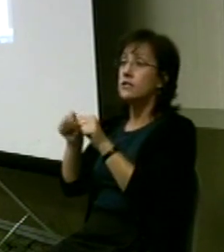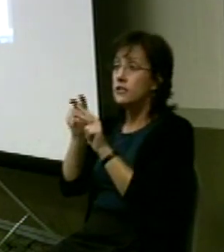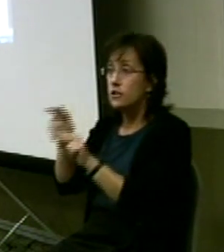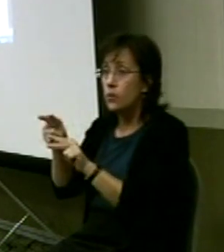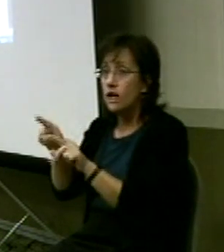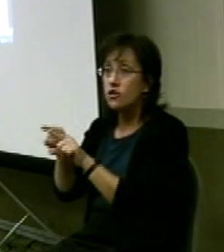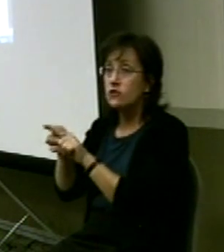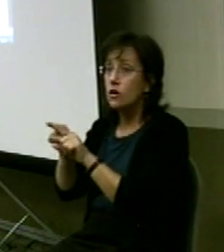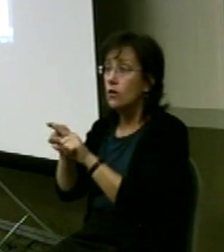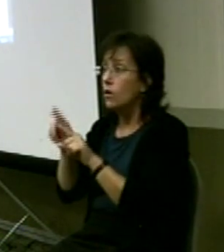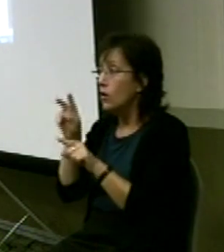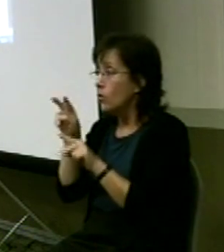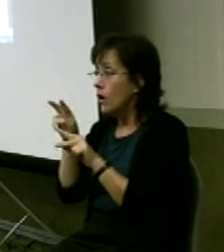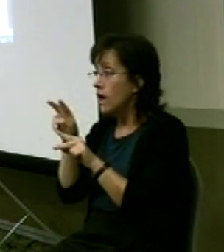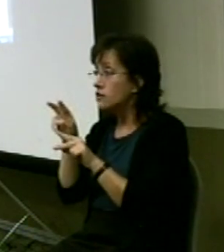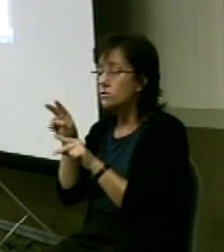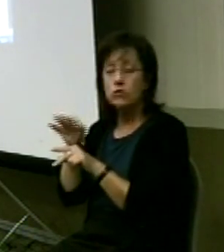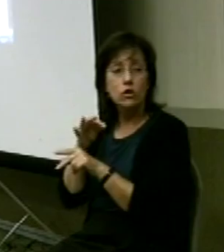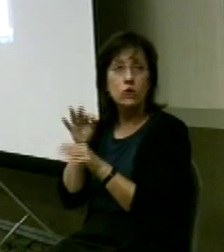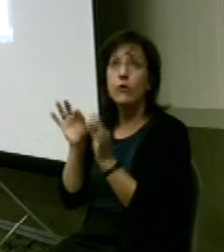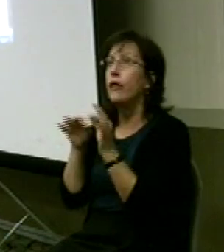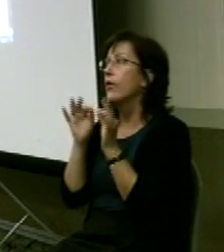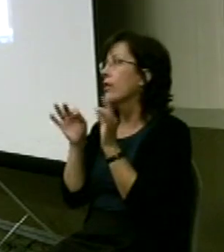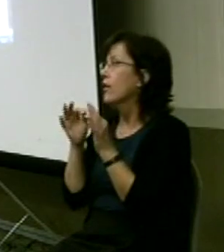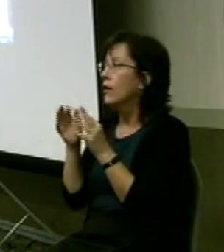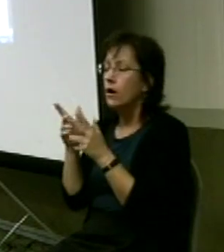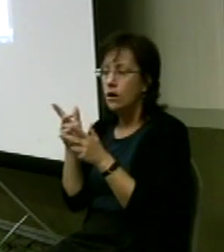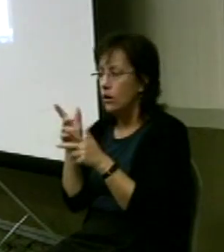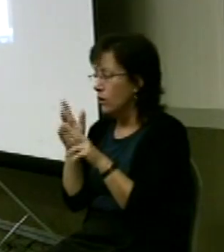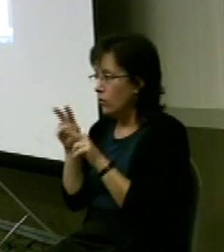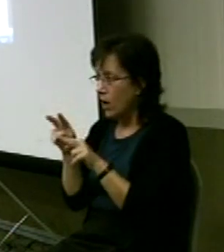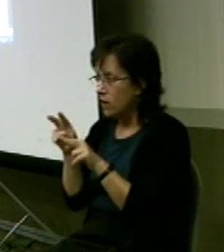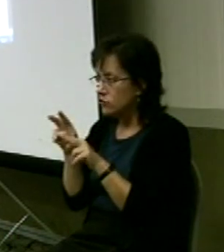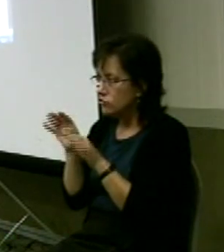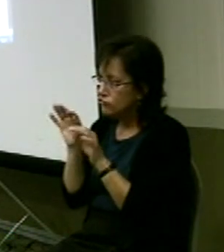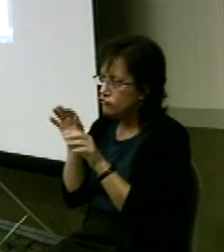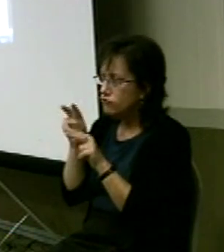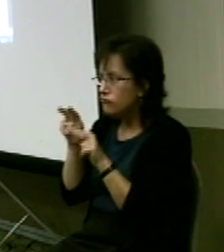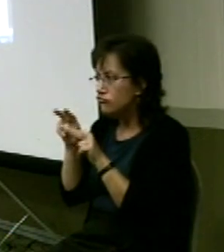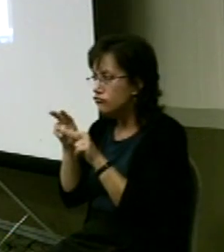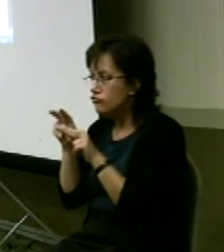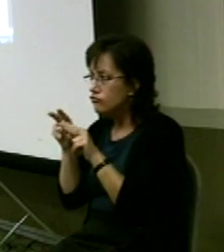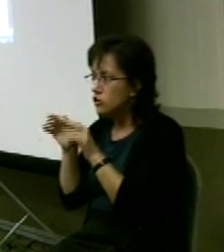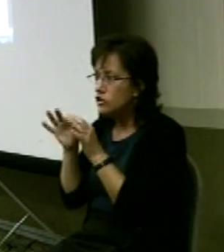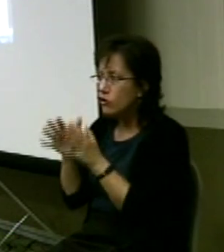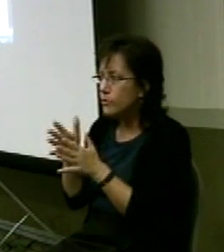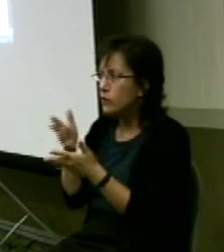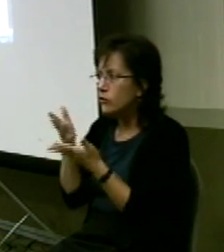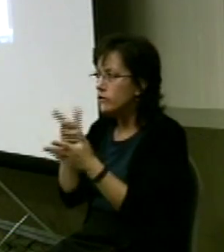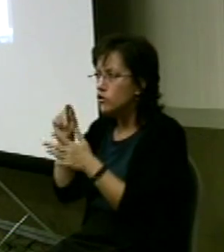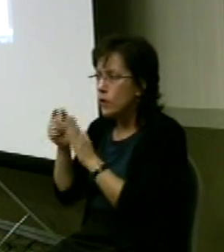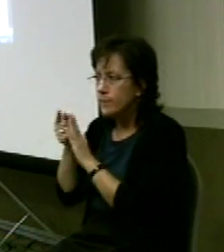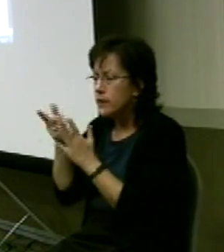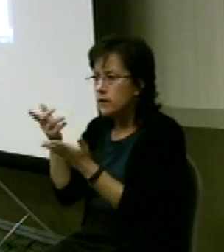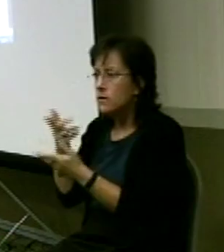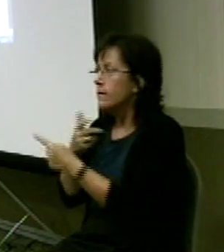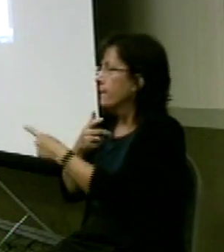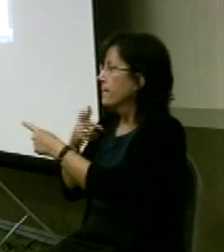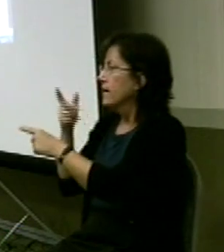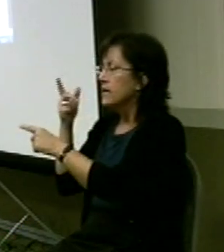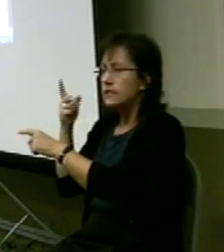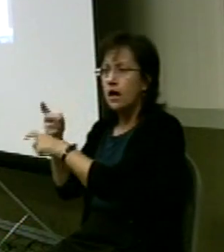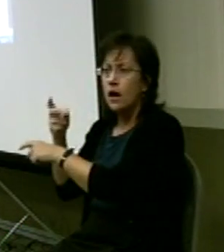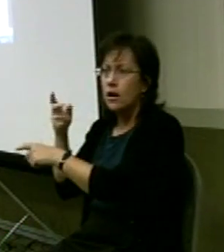also? Okay, if he's just watching and looking away, or was he watching and staying for 20 minutes? That's hard to say because I